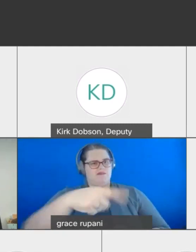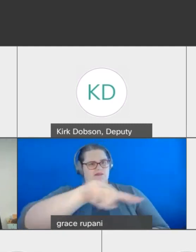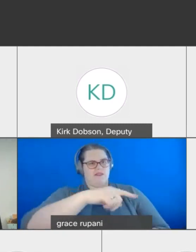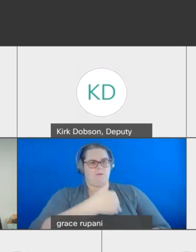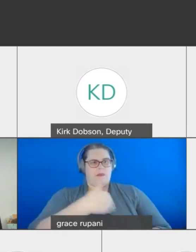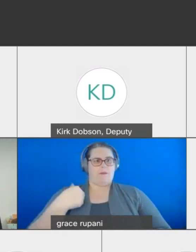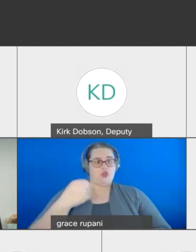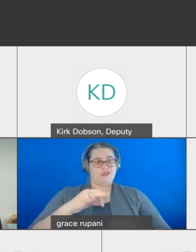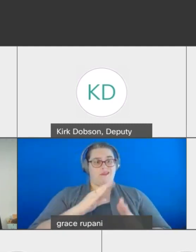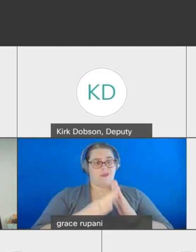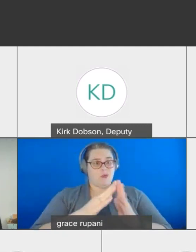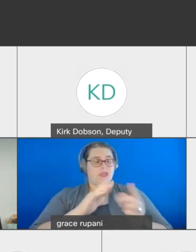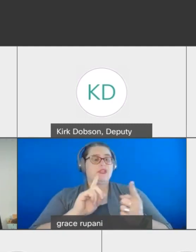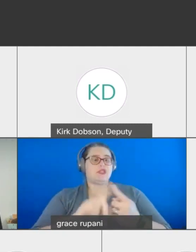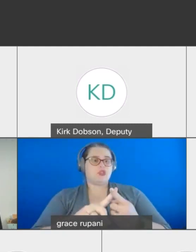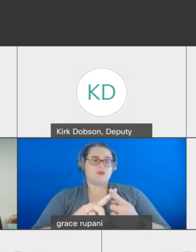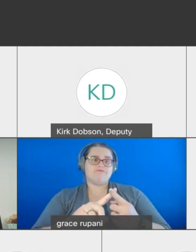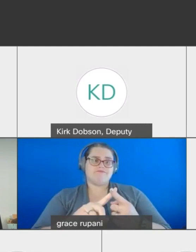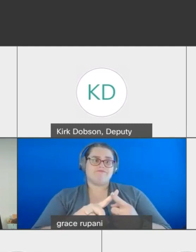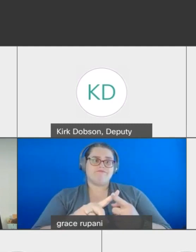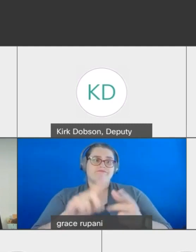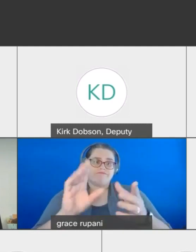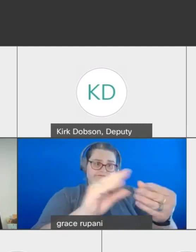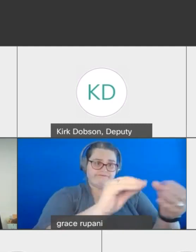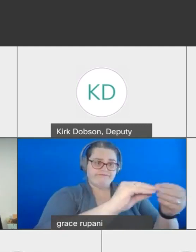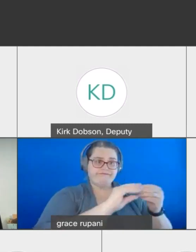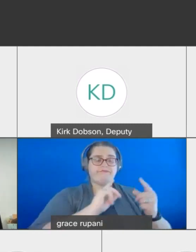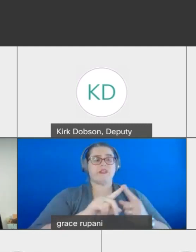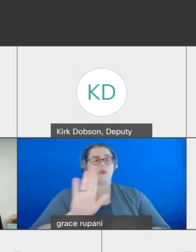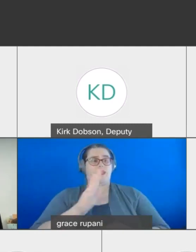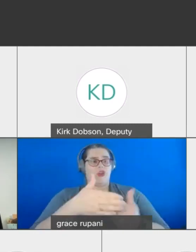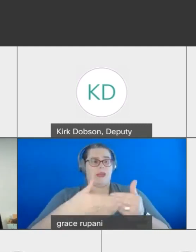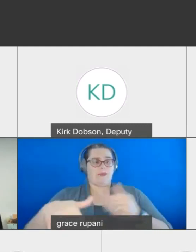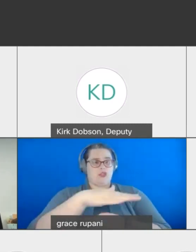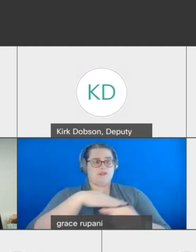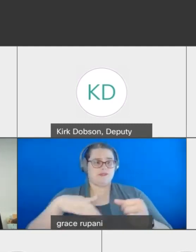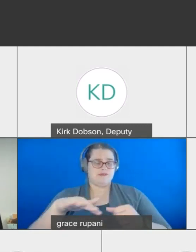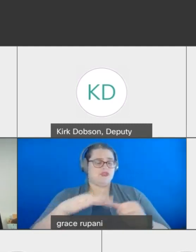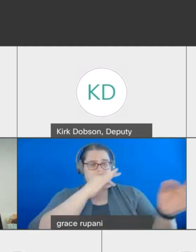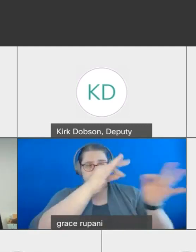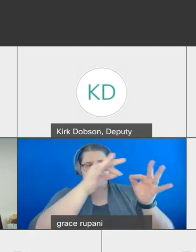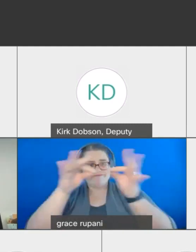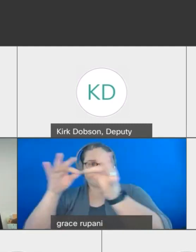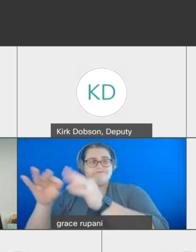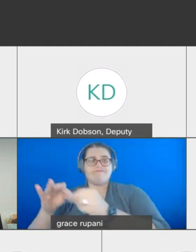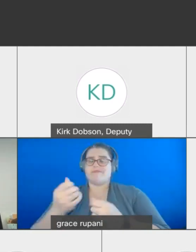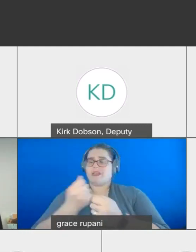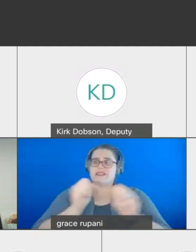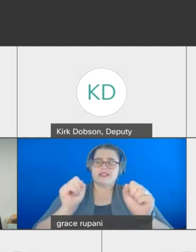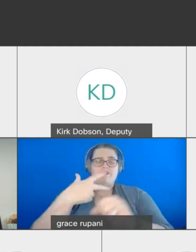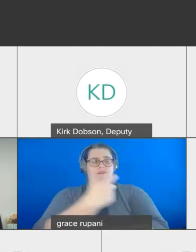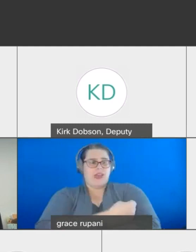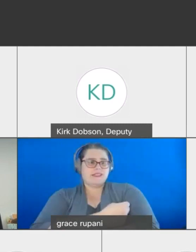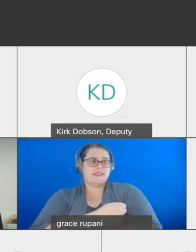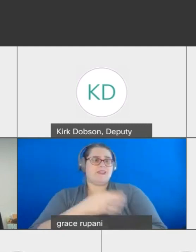vaccine. Because the important thing is, I think that in terms of the folks who